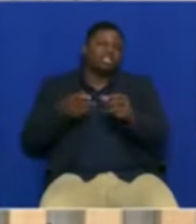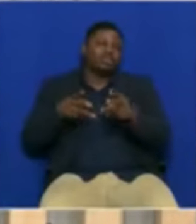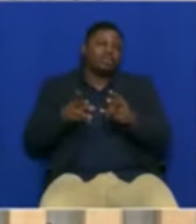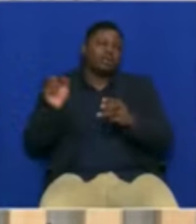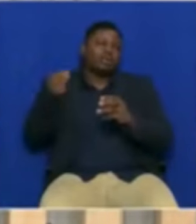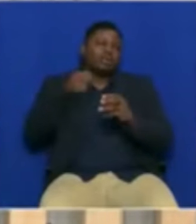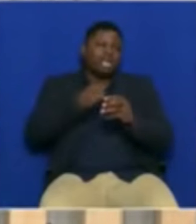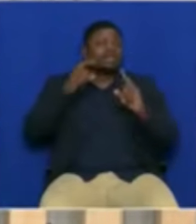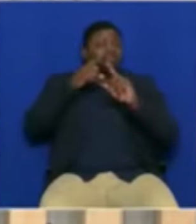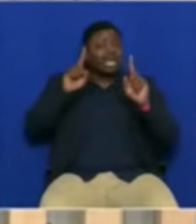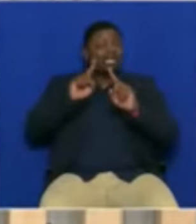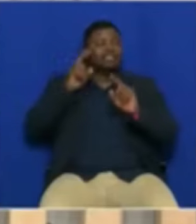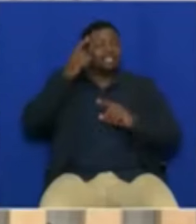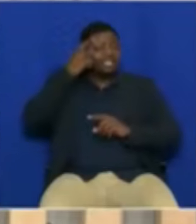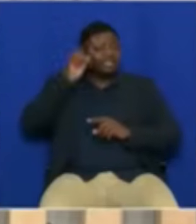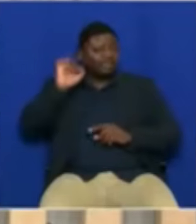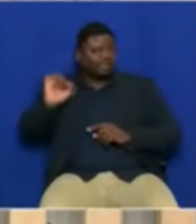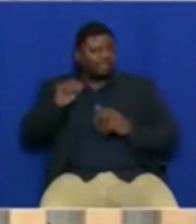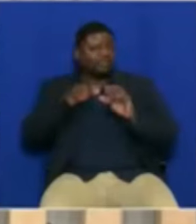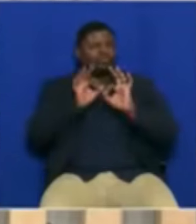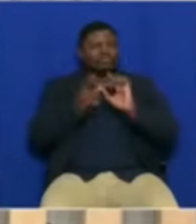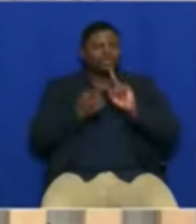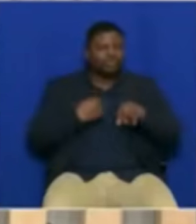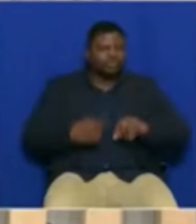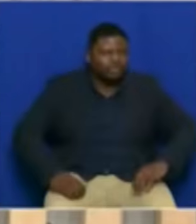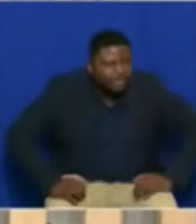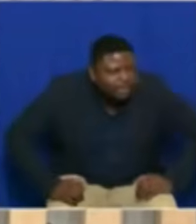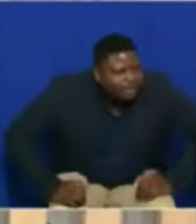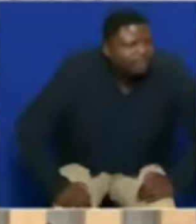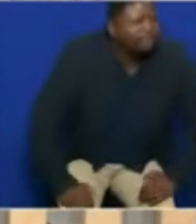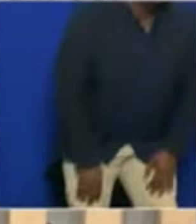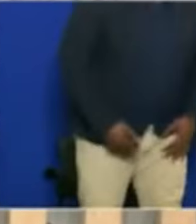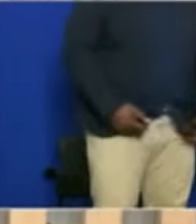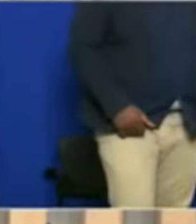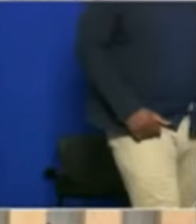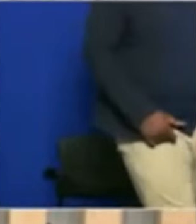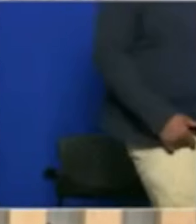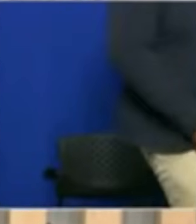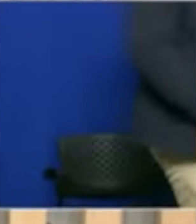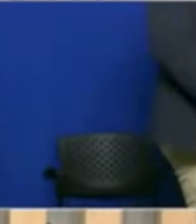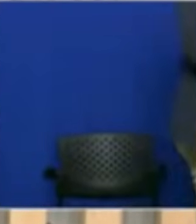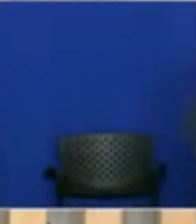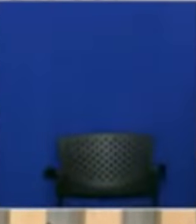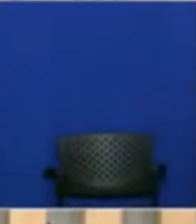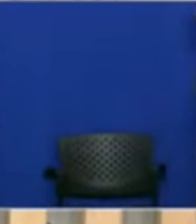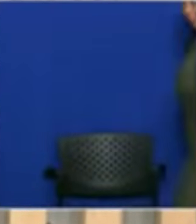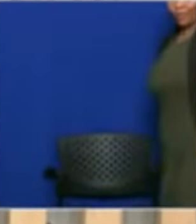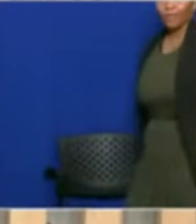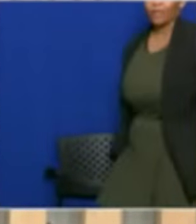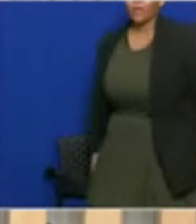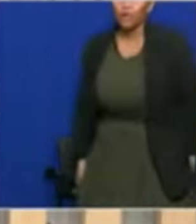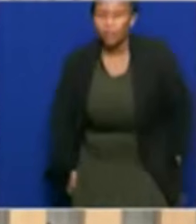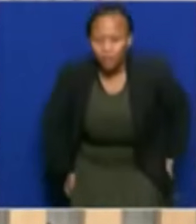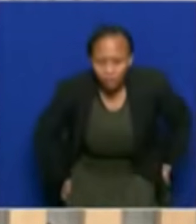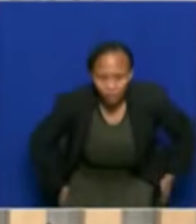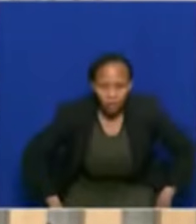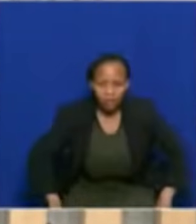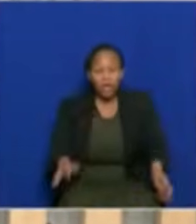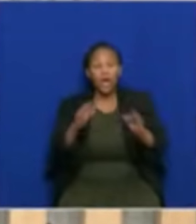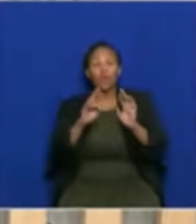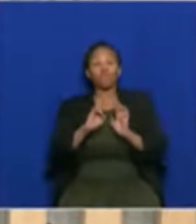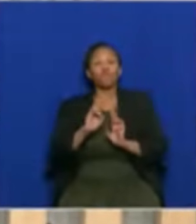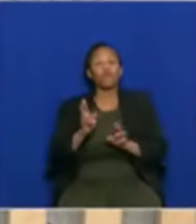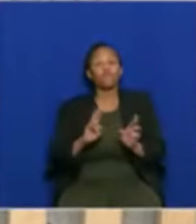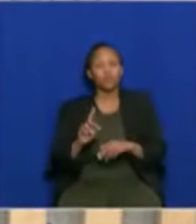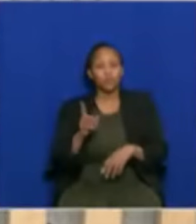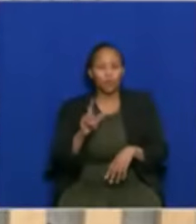He then gives you the detail, and that's where he references the BMW civilian lady. But I'm interested in the bottom of that,